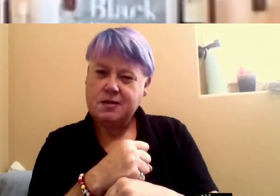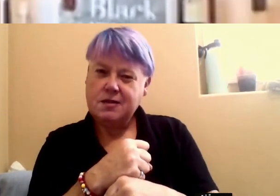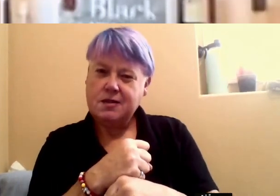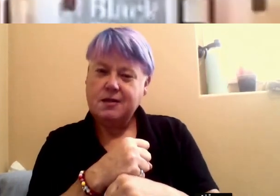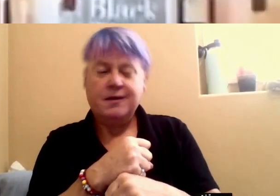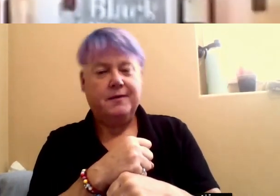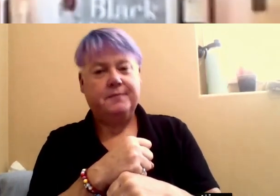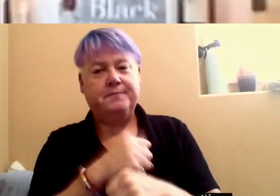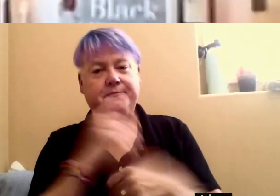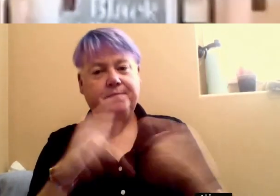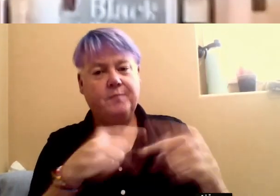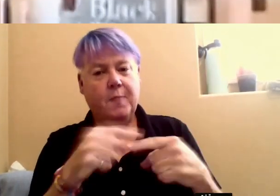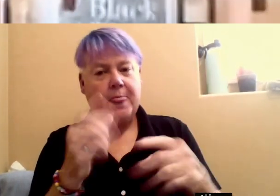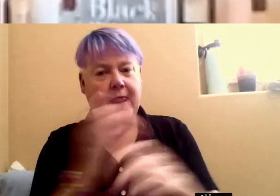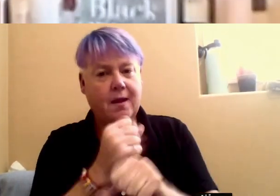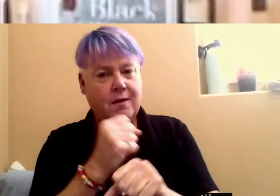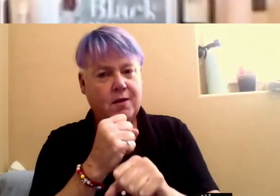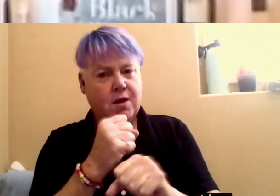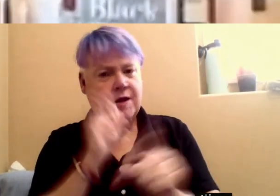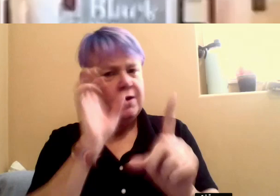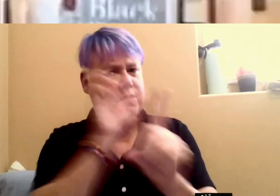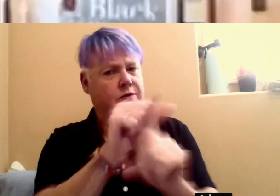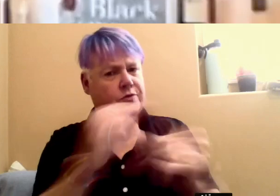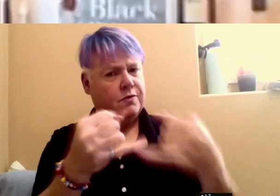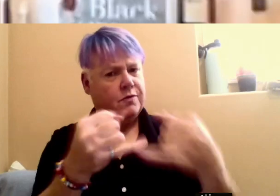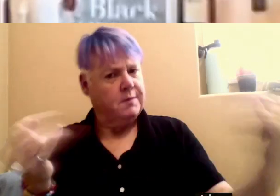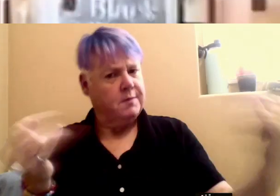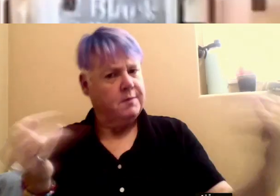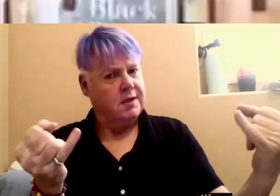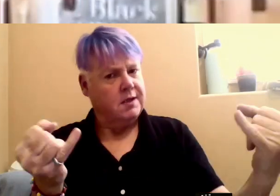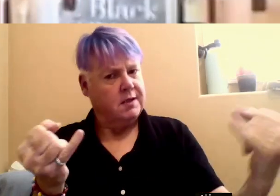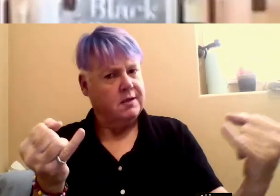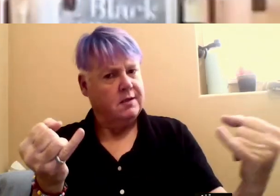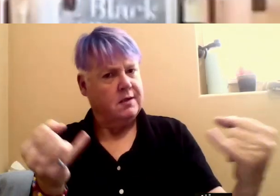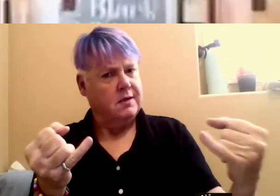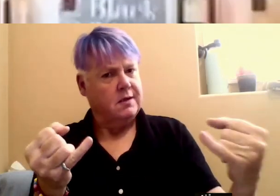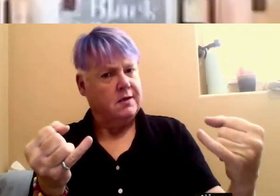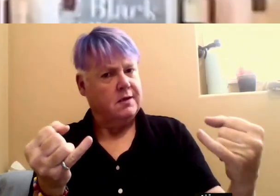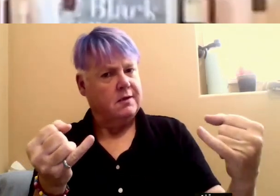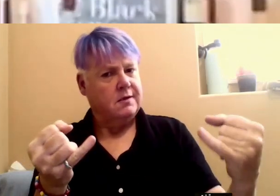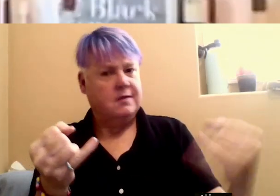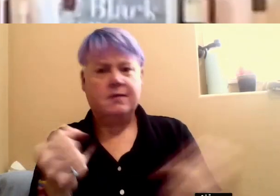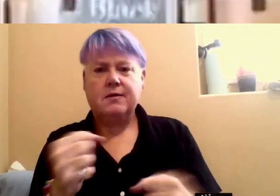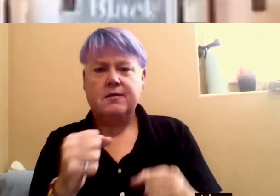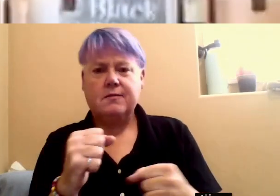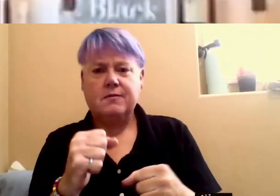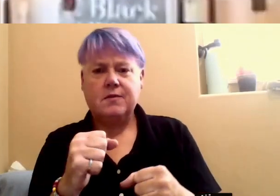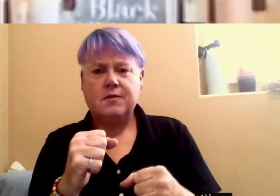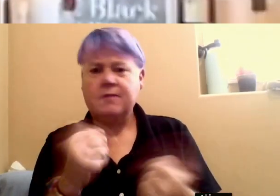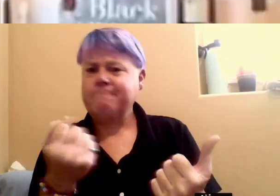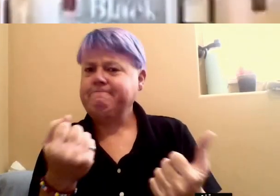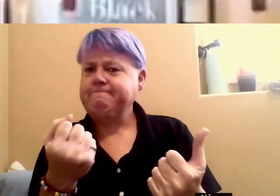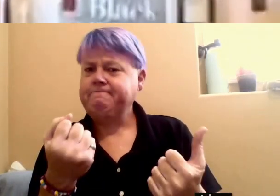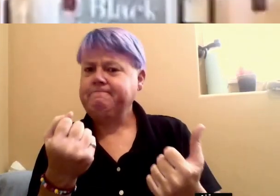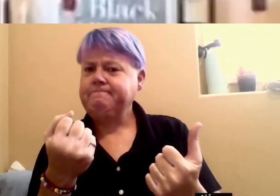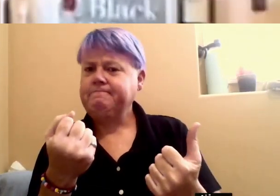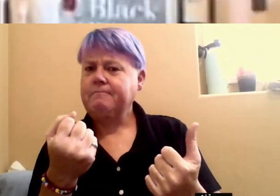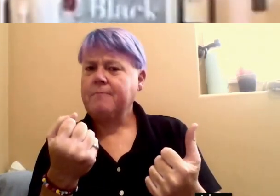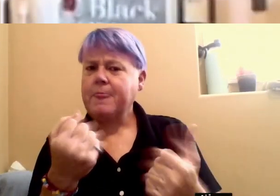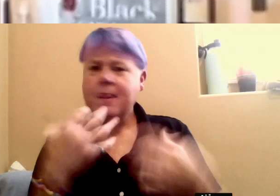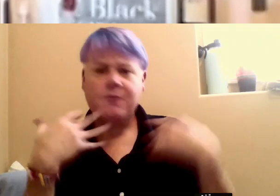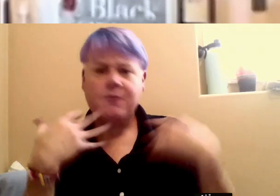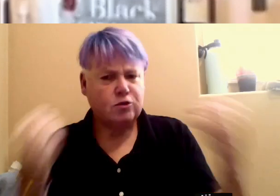we got to the trap line, it was this real palpable, this real strong